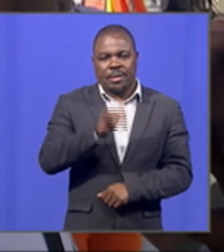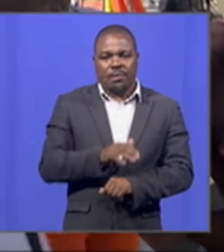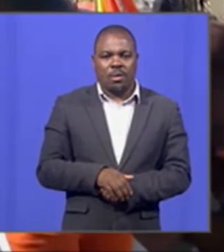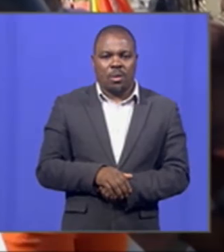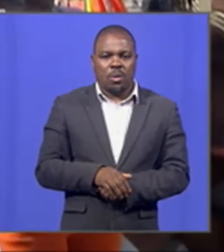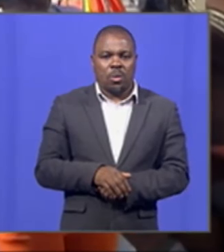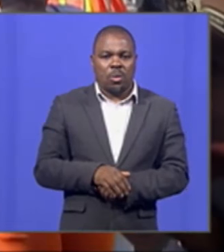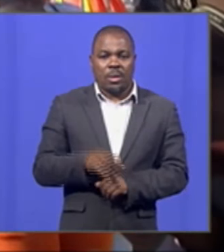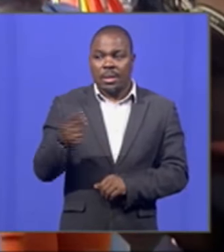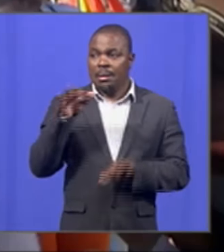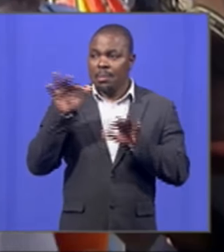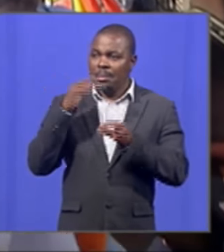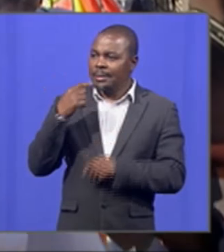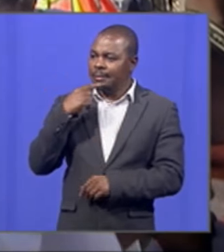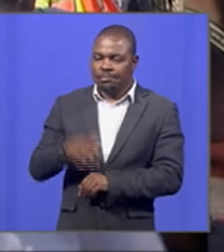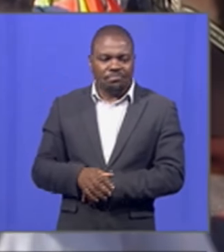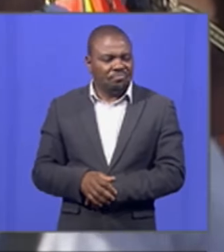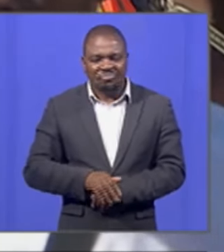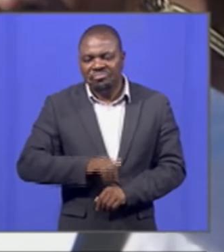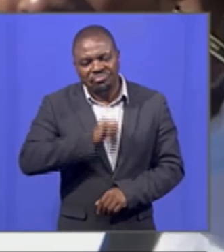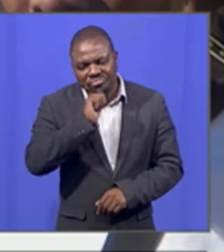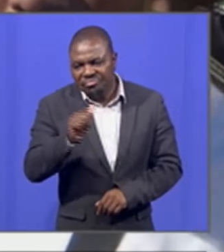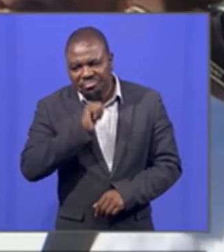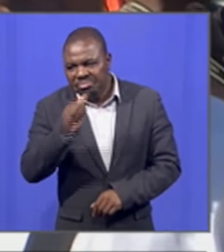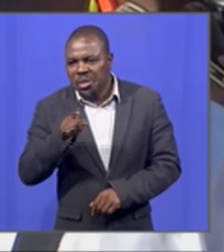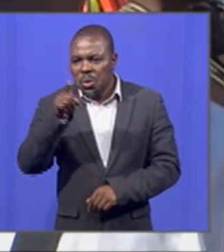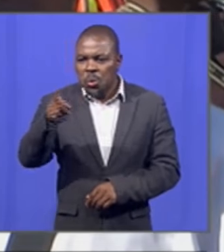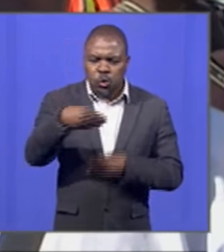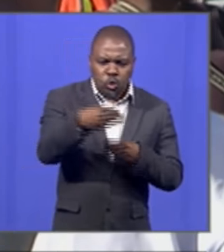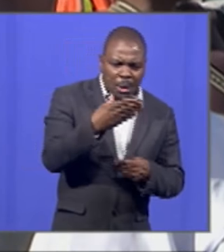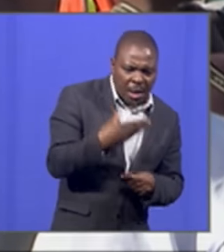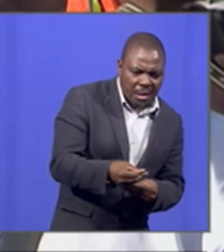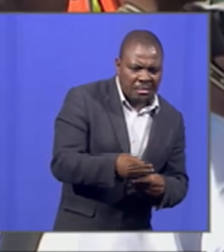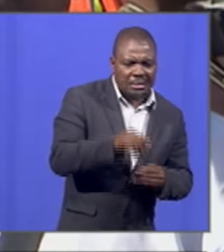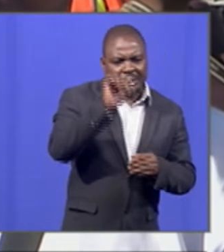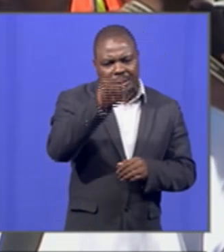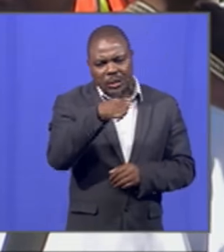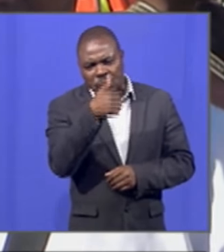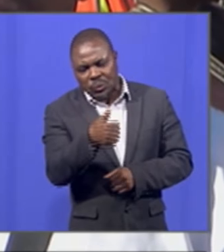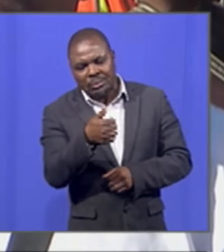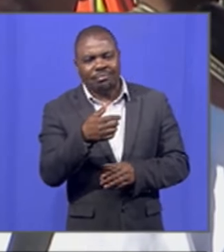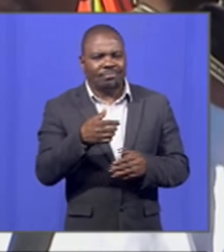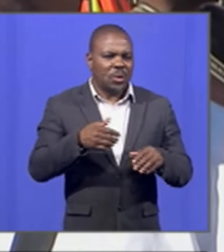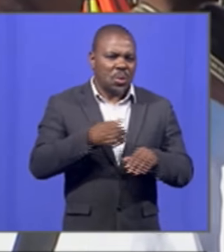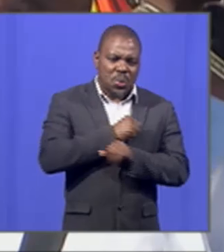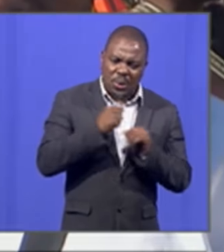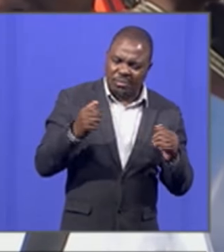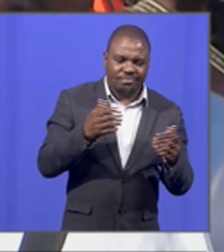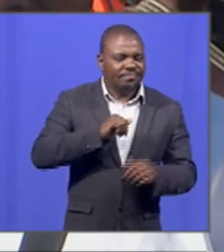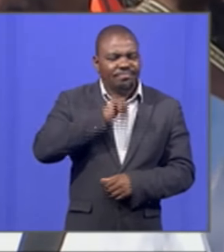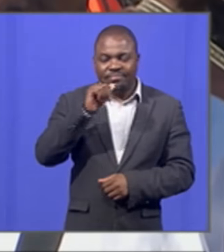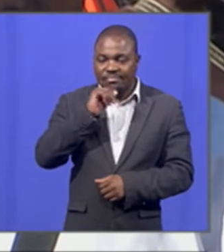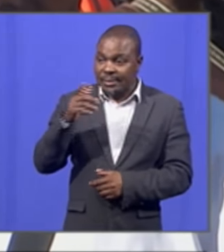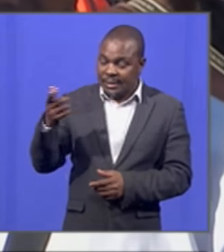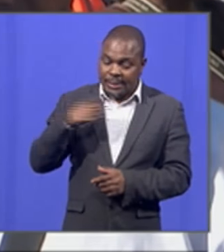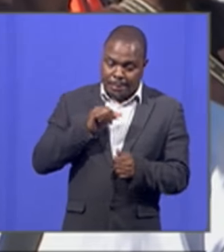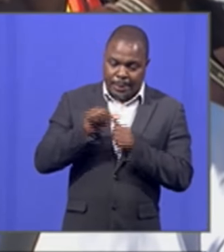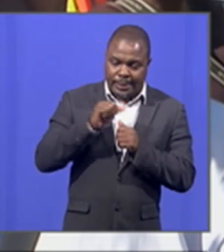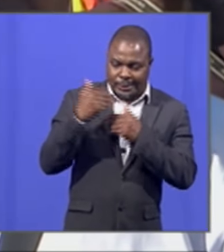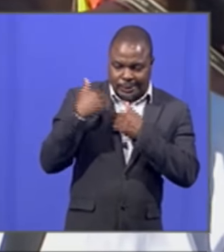they start their values, they don't even care about your documents, they are valid or what. So I'm just doing it